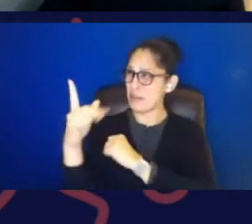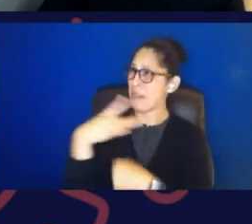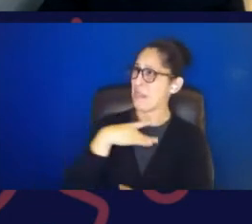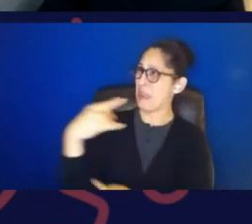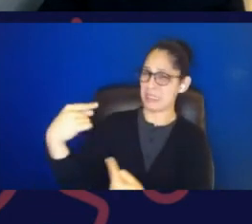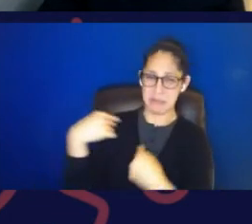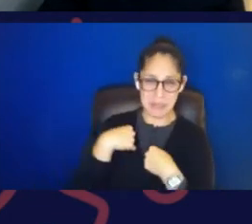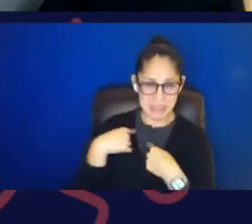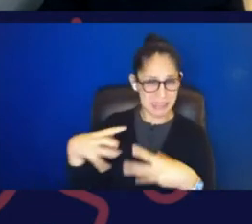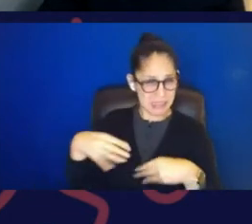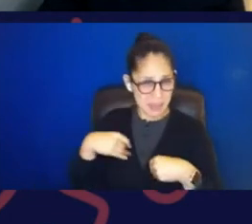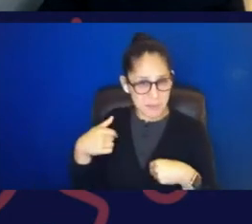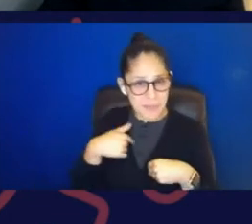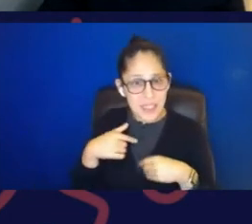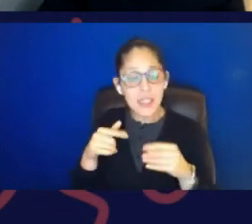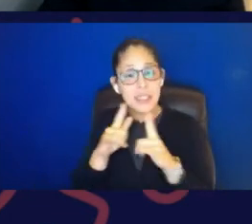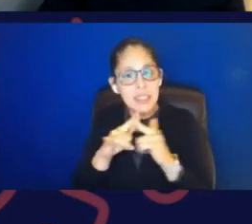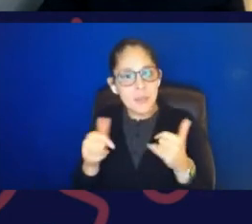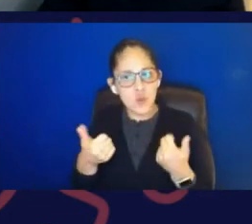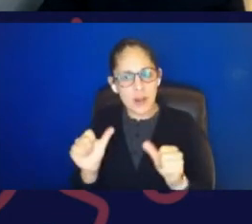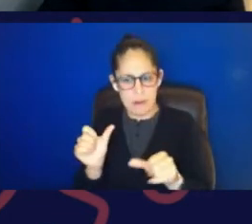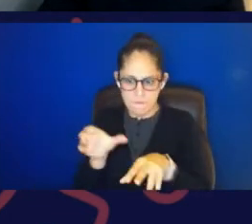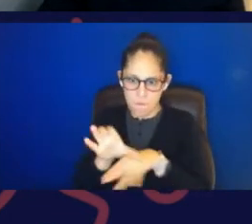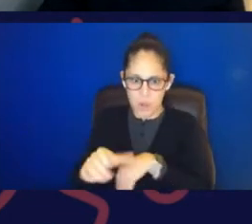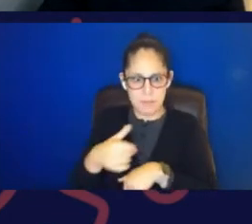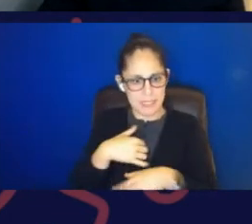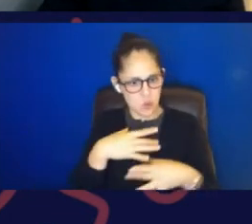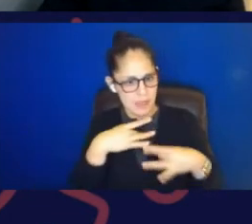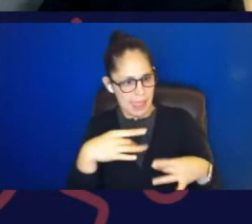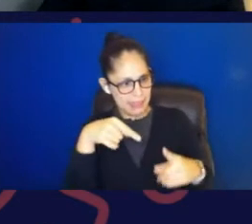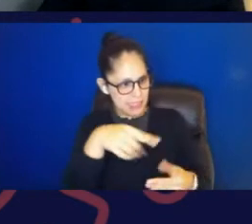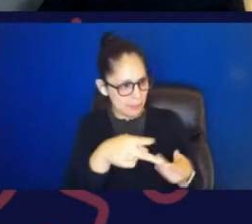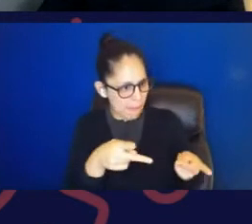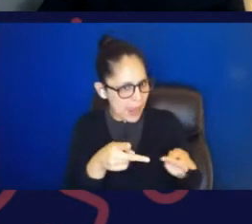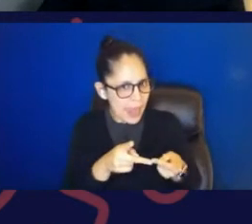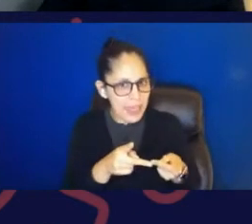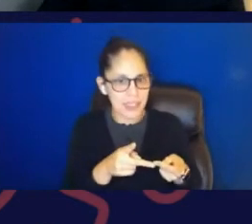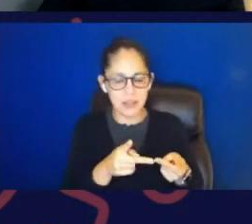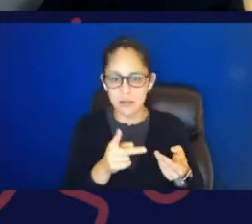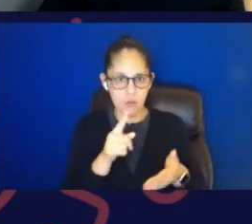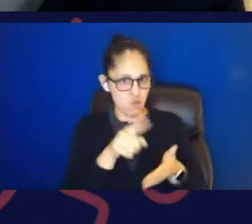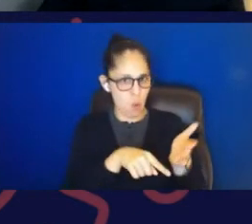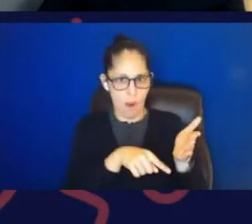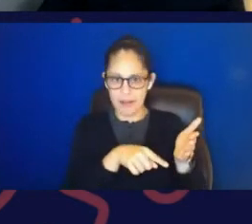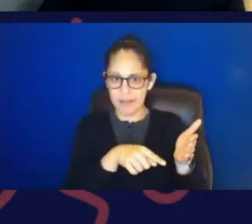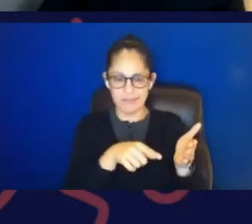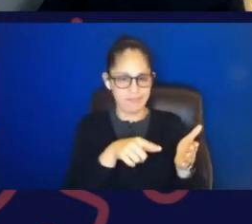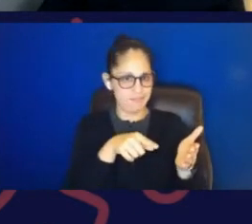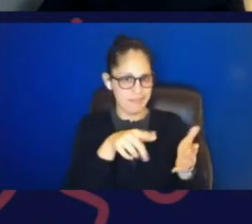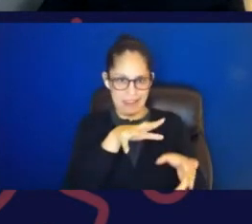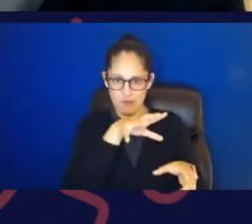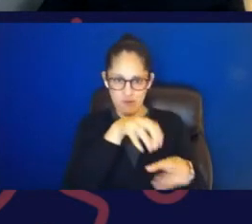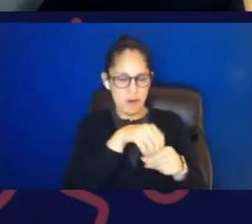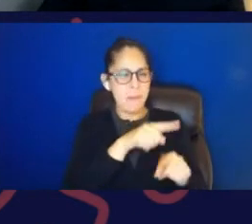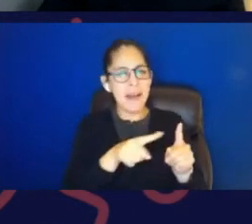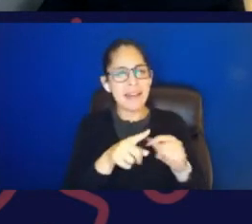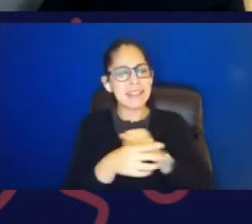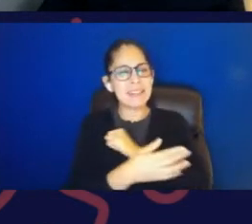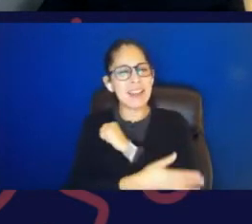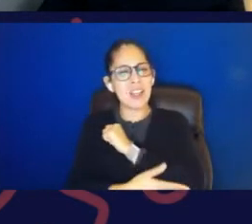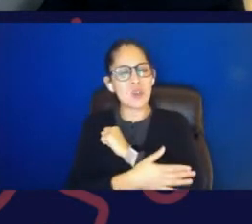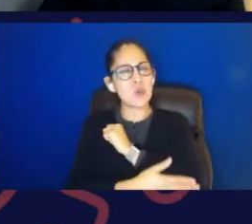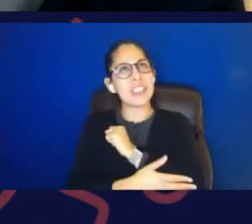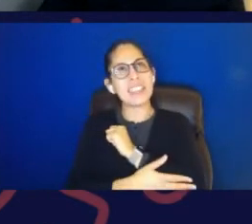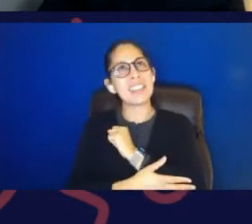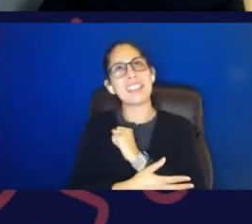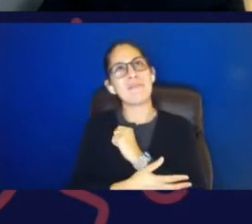service of like of forcing ourselves to like countries, and countries by their very nature are